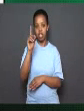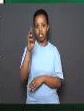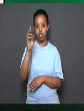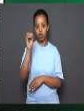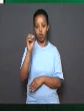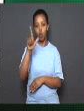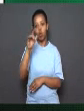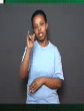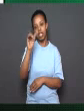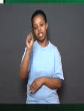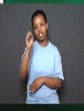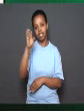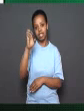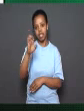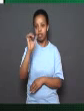of a substrate.